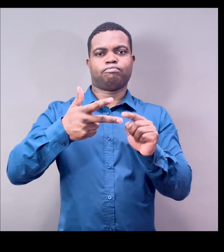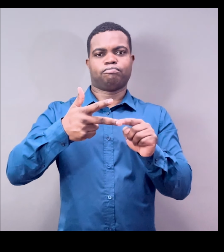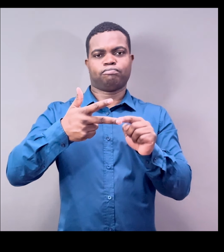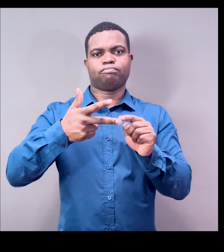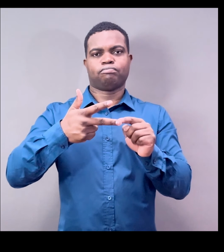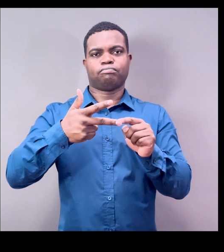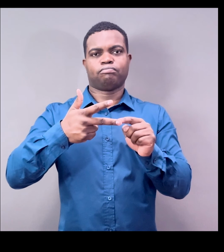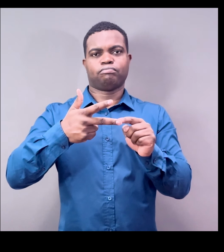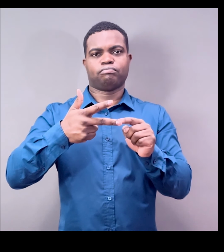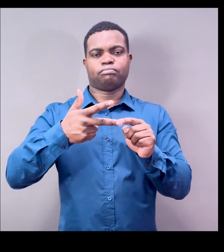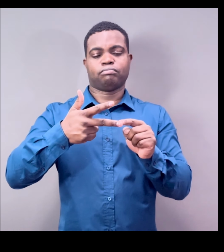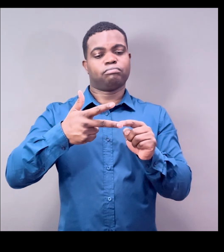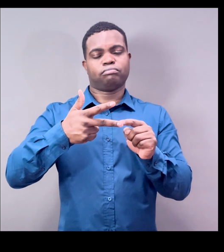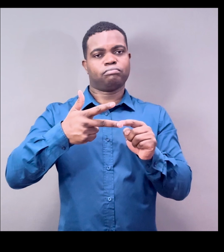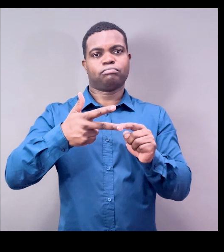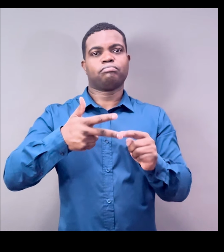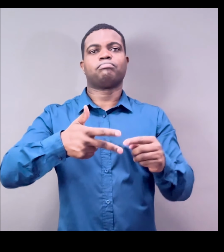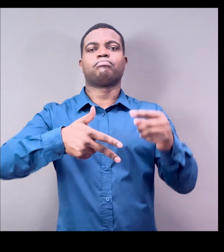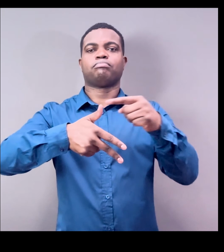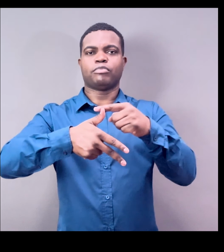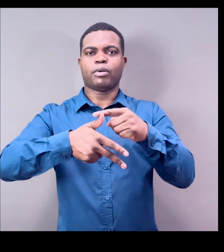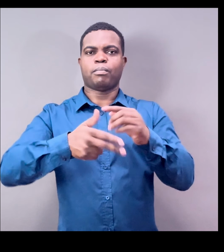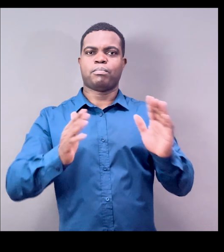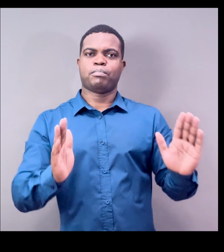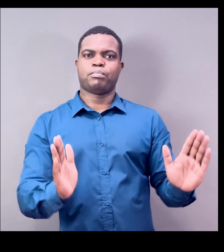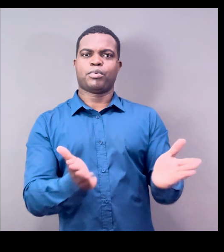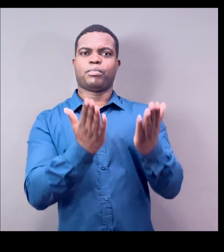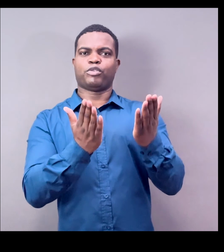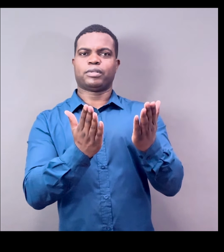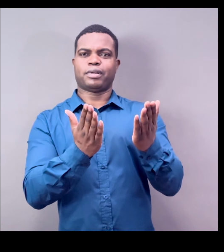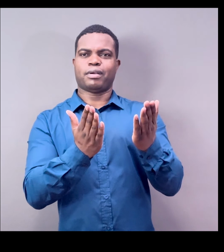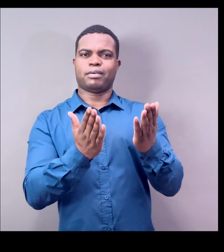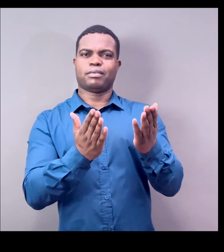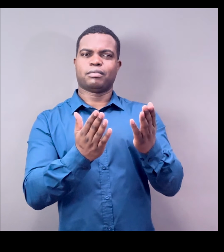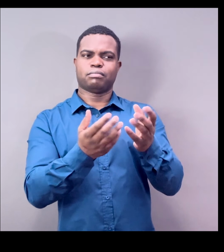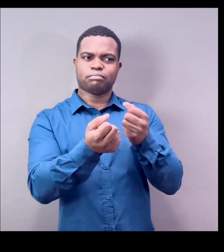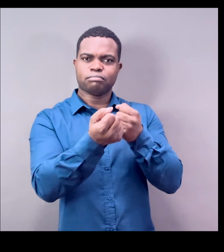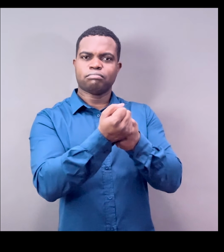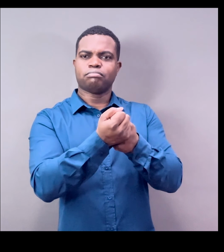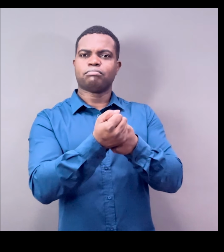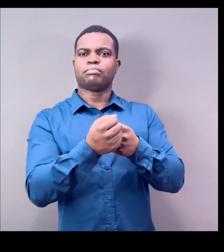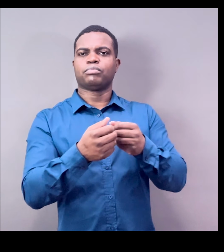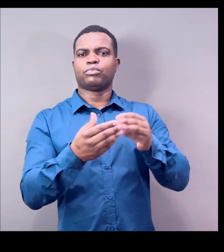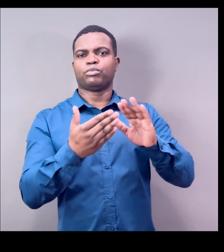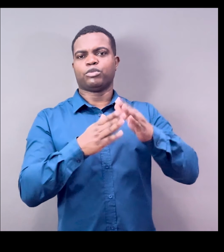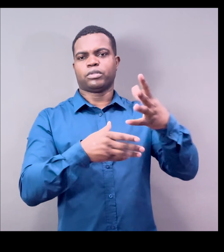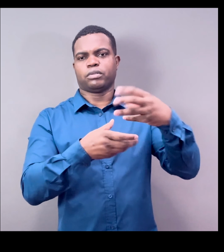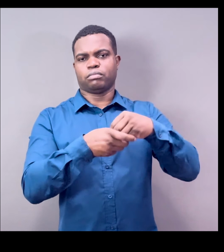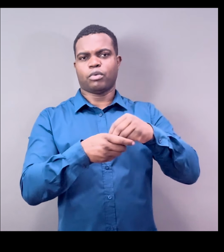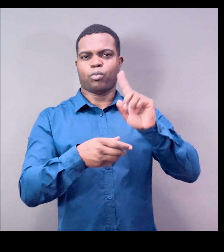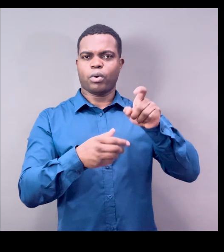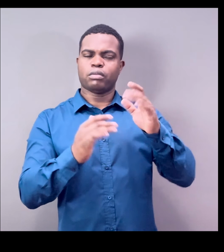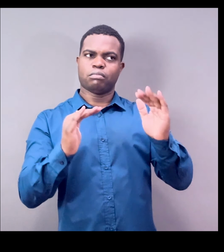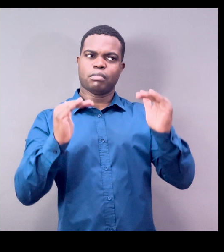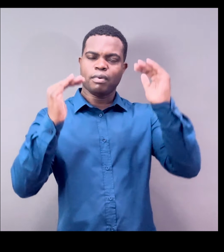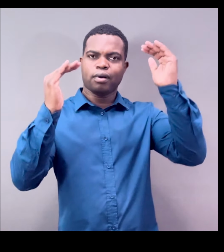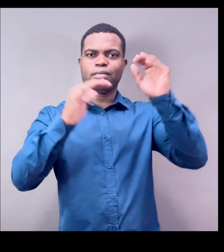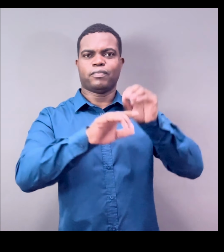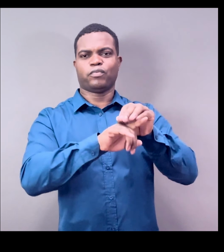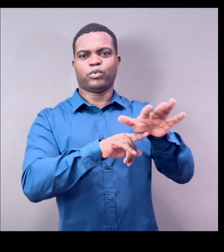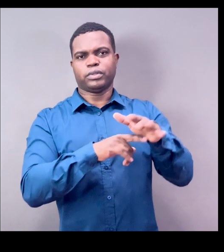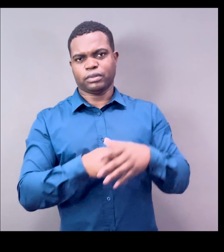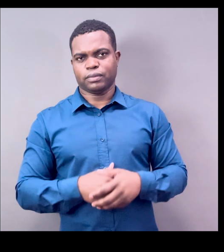under the promoters category, which are the people that have high influence and